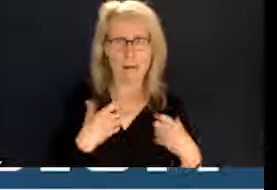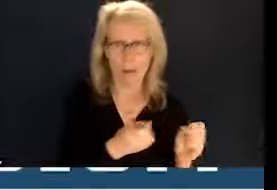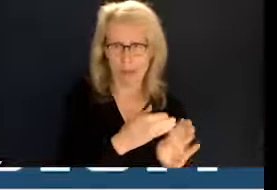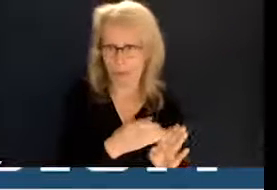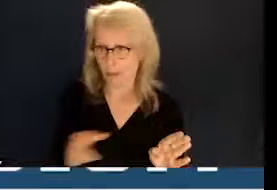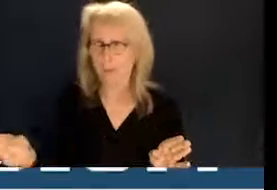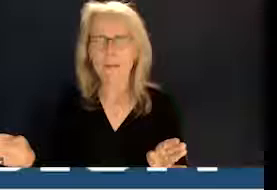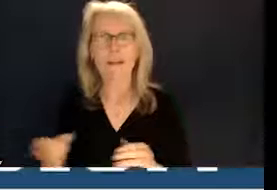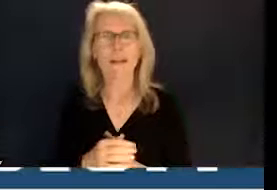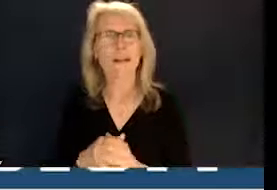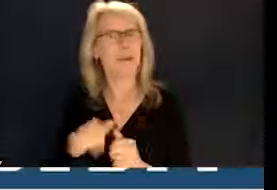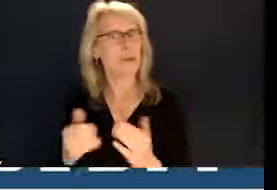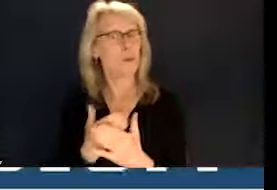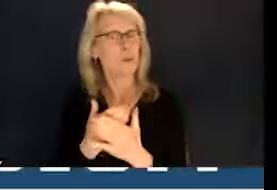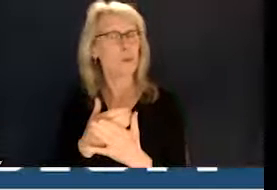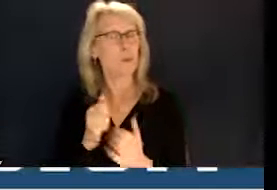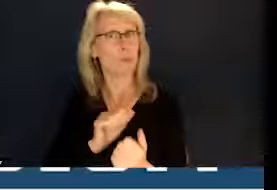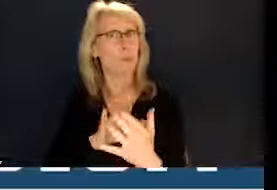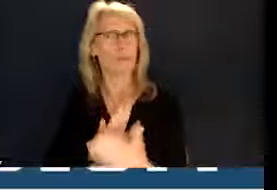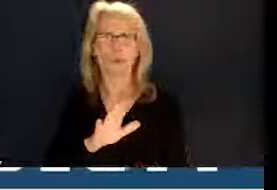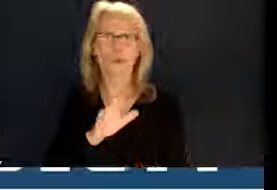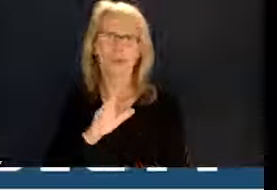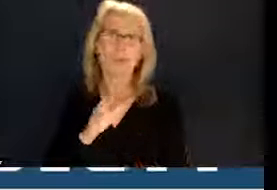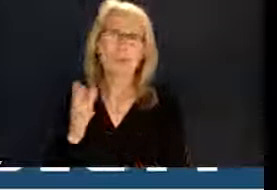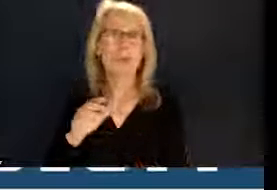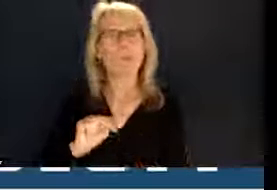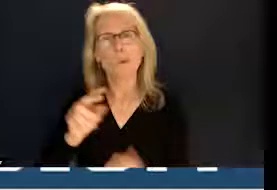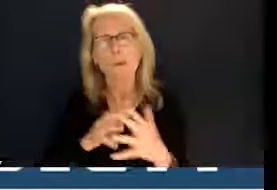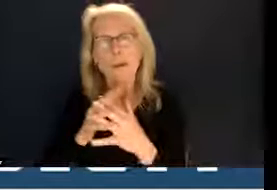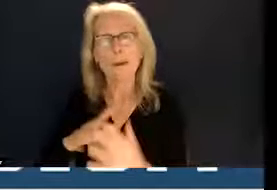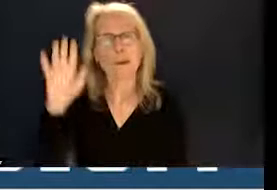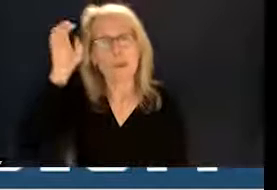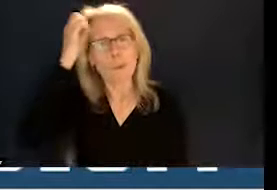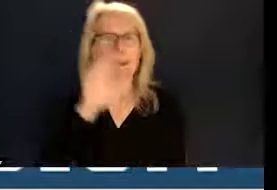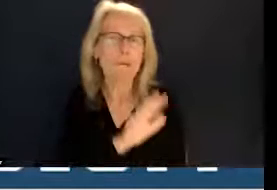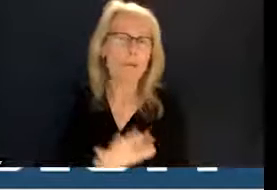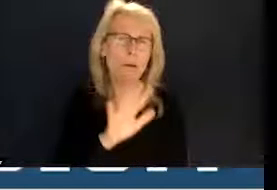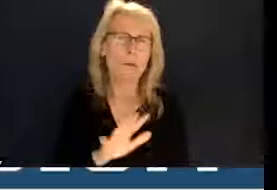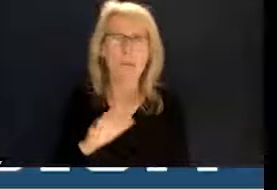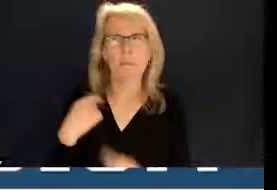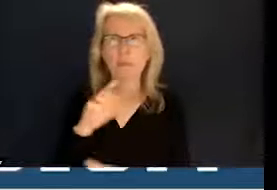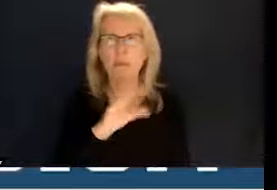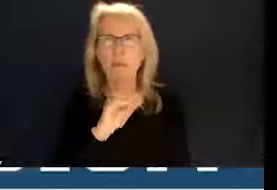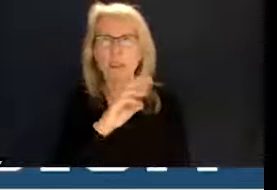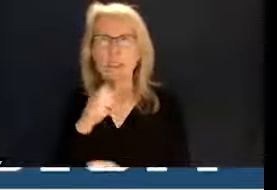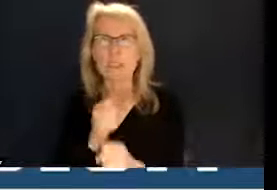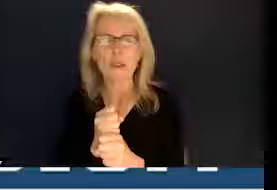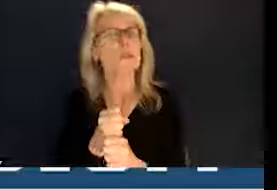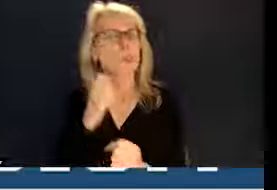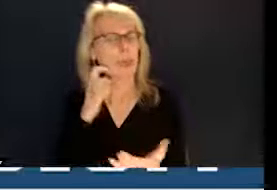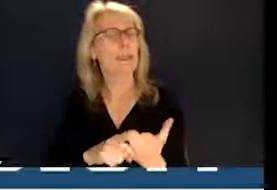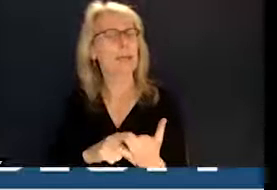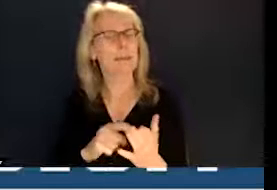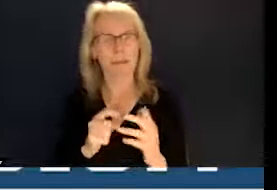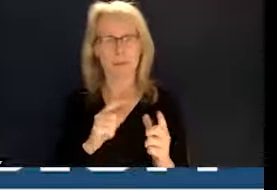idea is not new. It's sort of been recognized in Western science for maybe the last 50, 60 years. But this concept of interconnected health